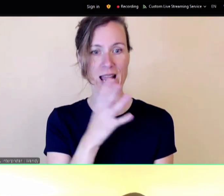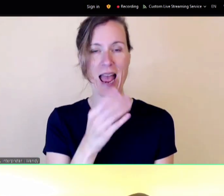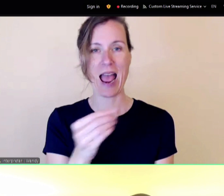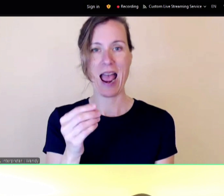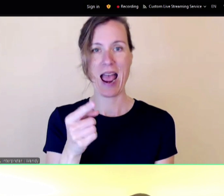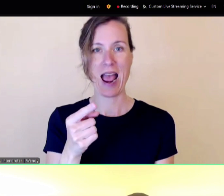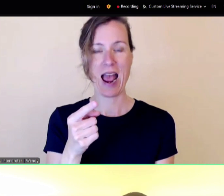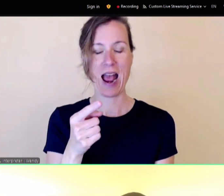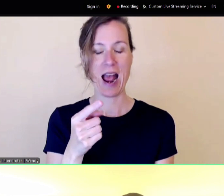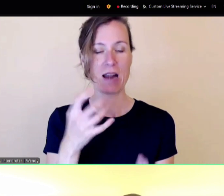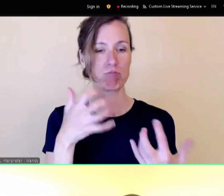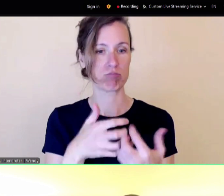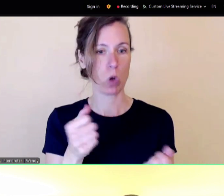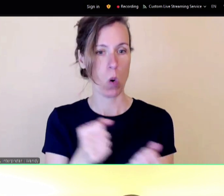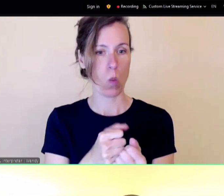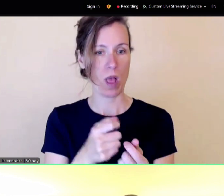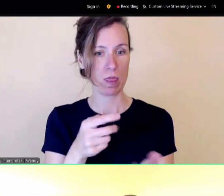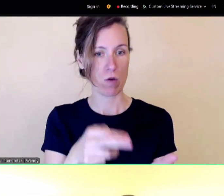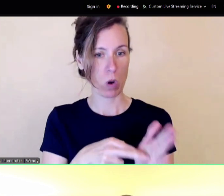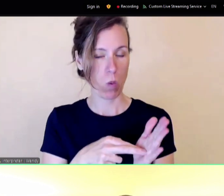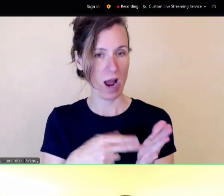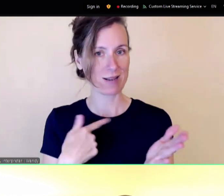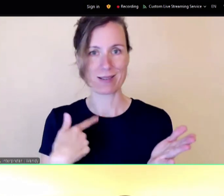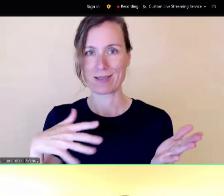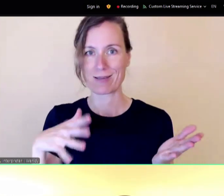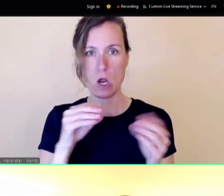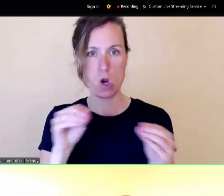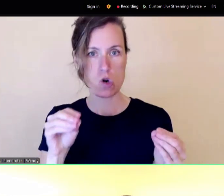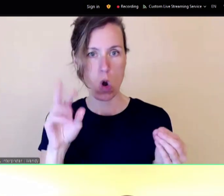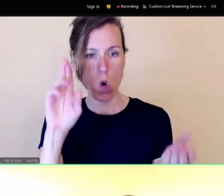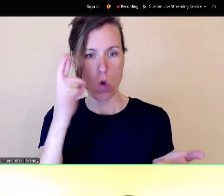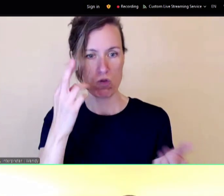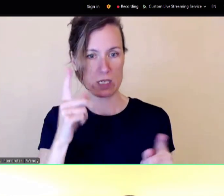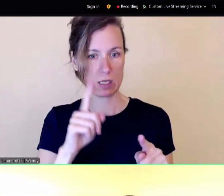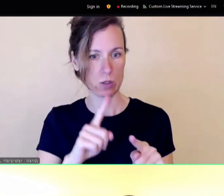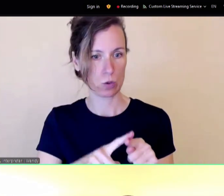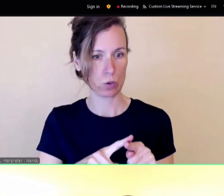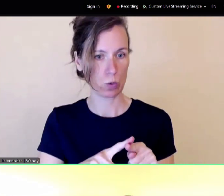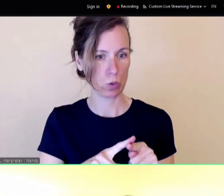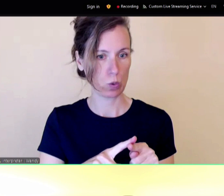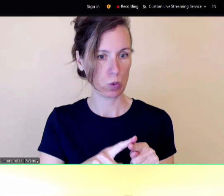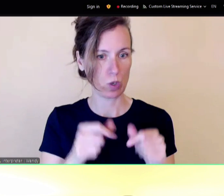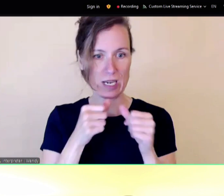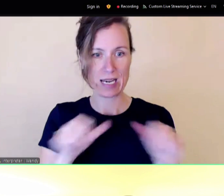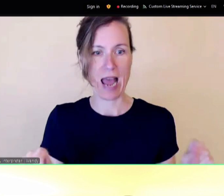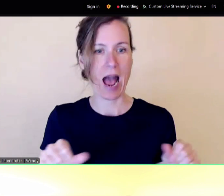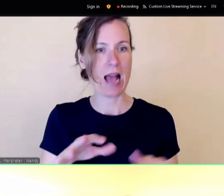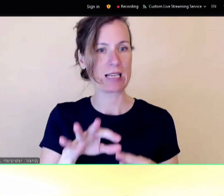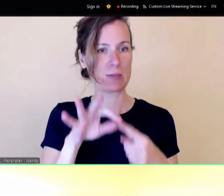exceptions, the proposed wooden fence. Are there any questions right now?